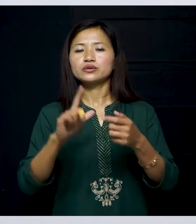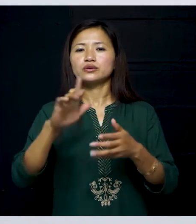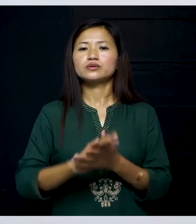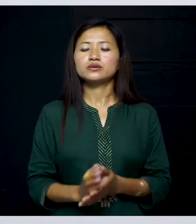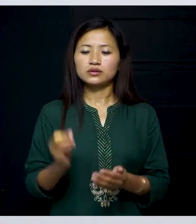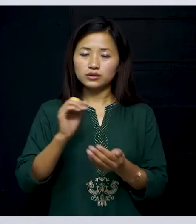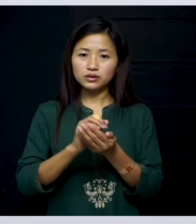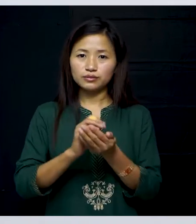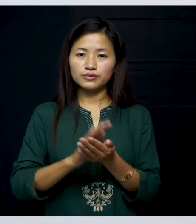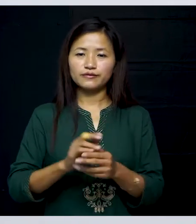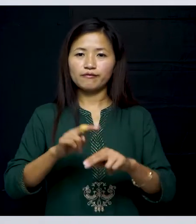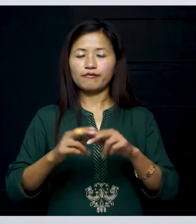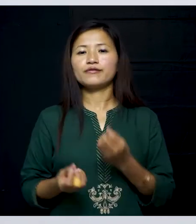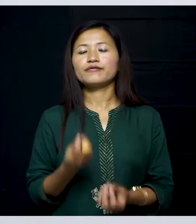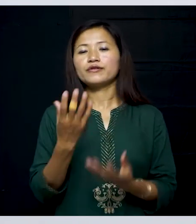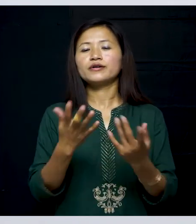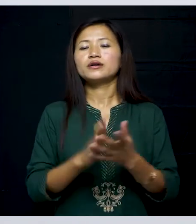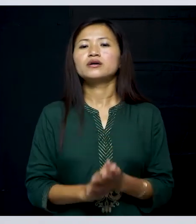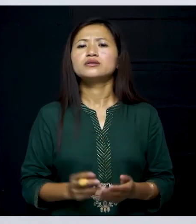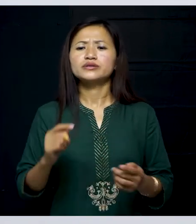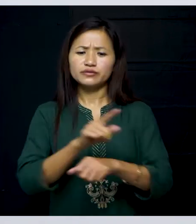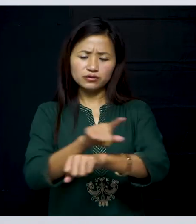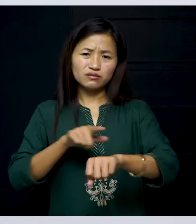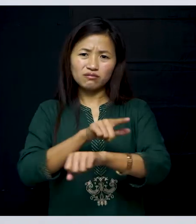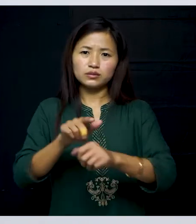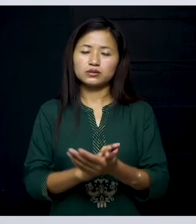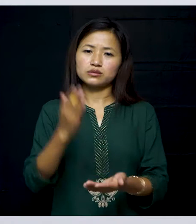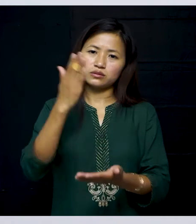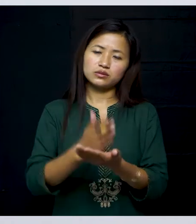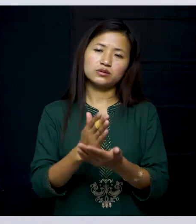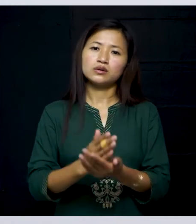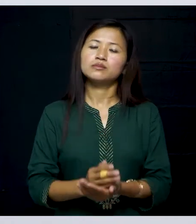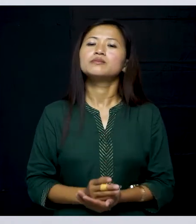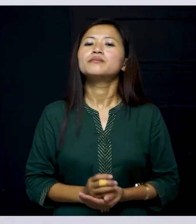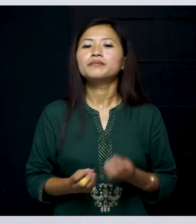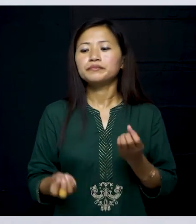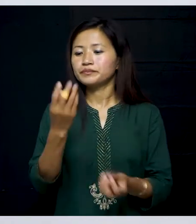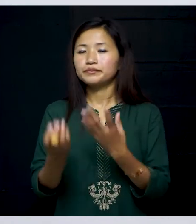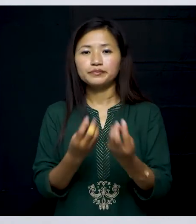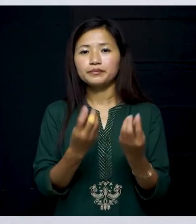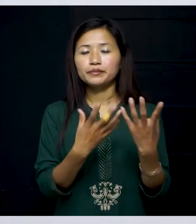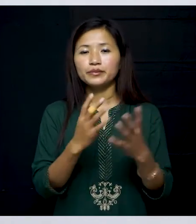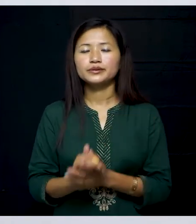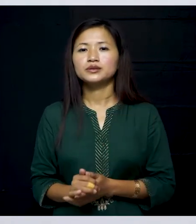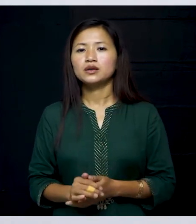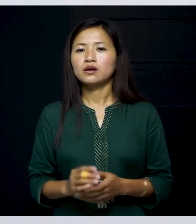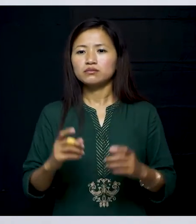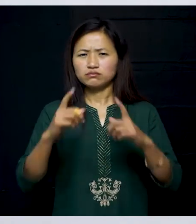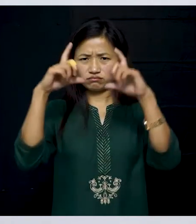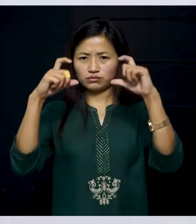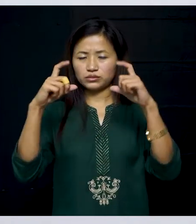you keep a fire unattended for hours, it would stop burning. Imagine, I would want you to picture